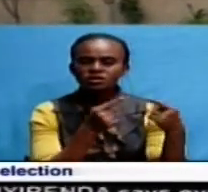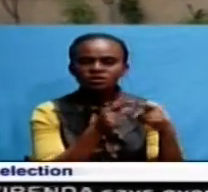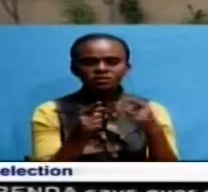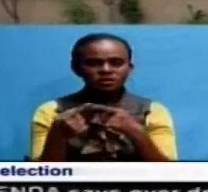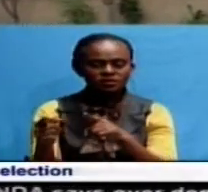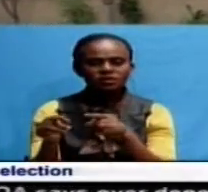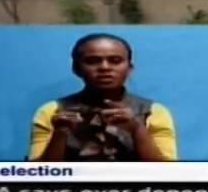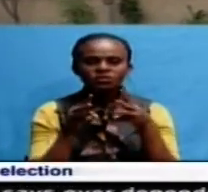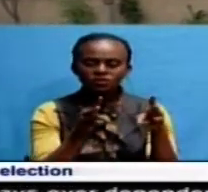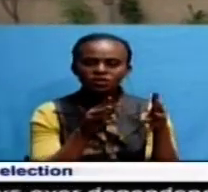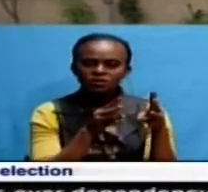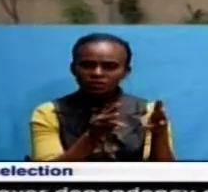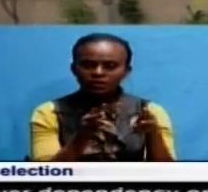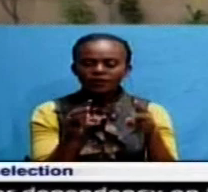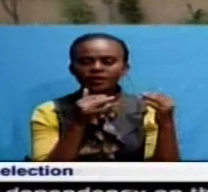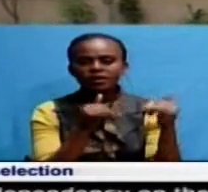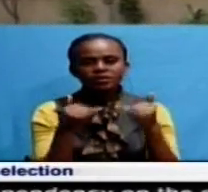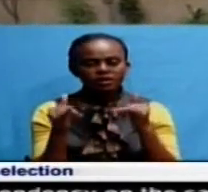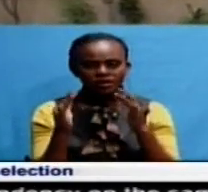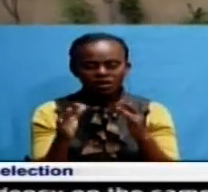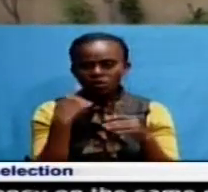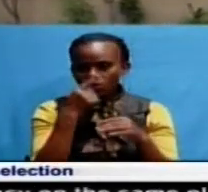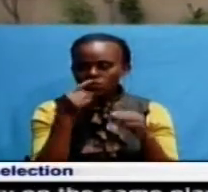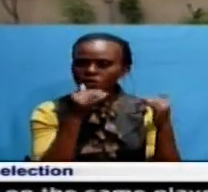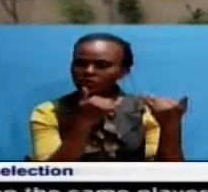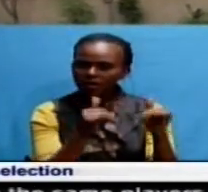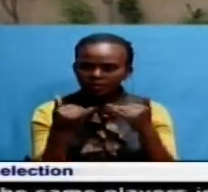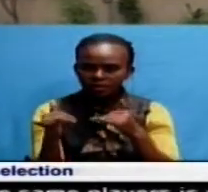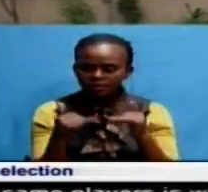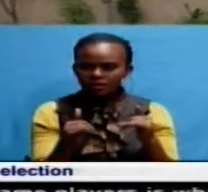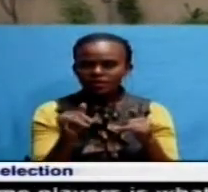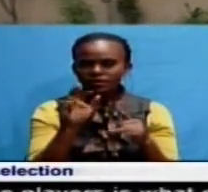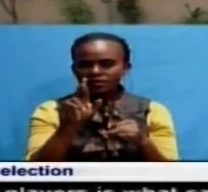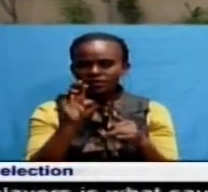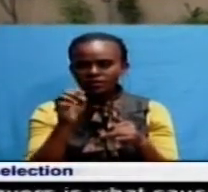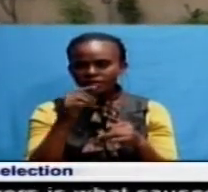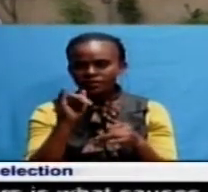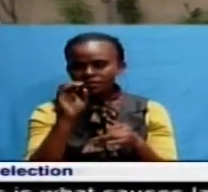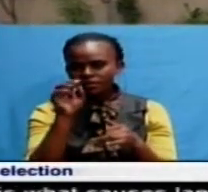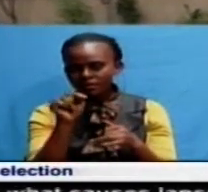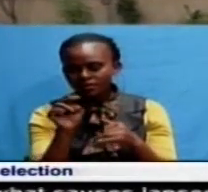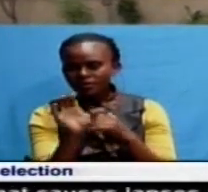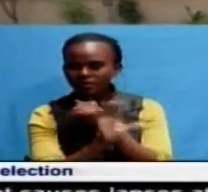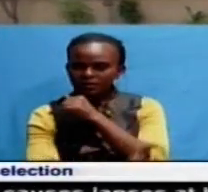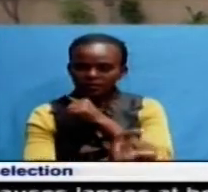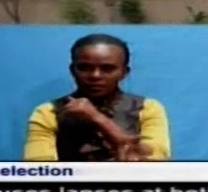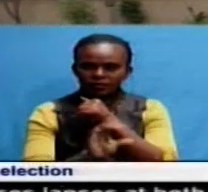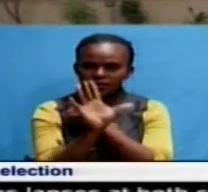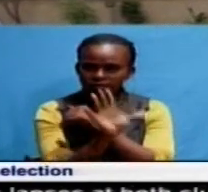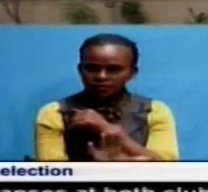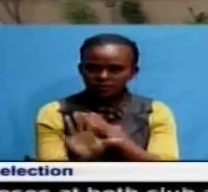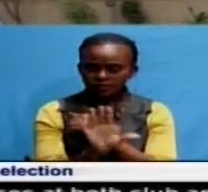be for the players that are playing in the region, outside countries in the region, and then the local